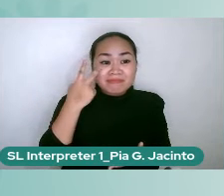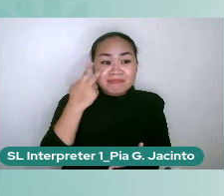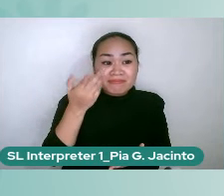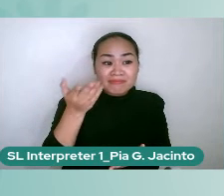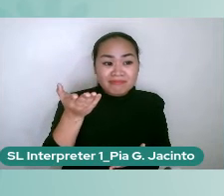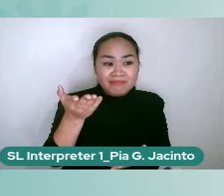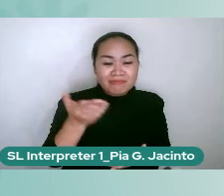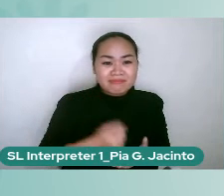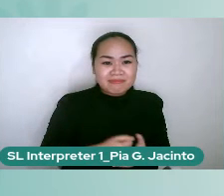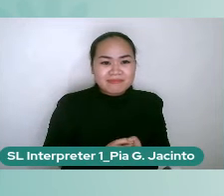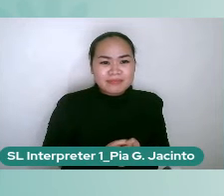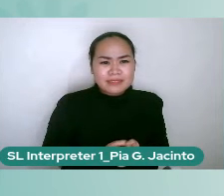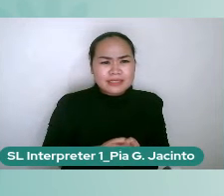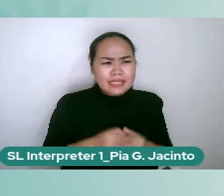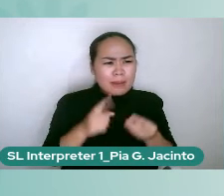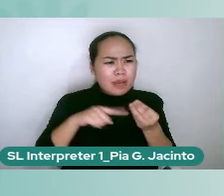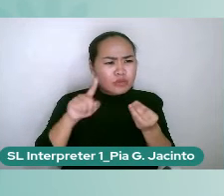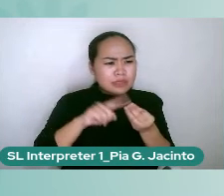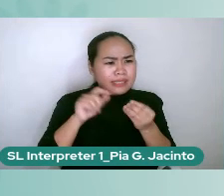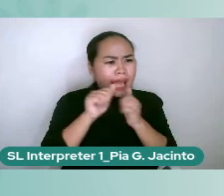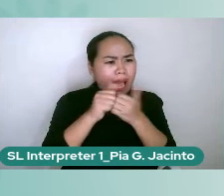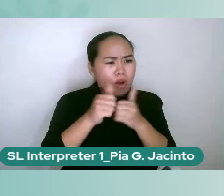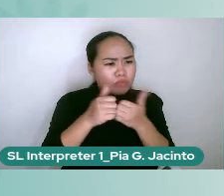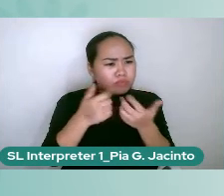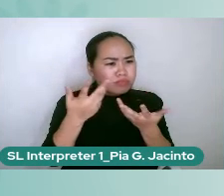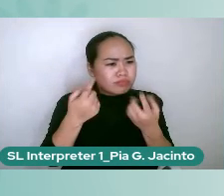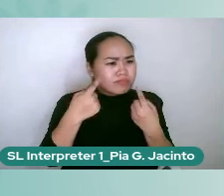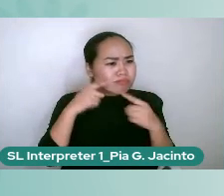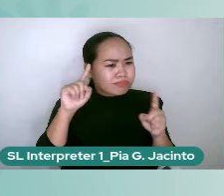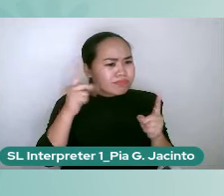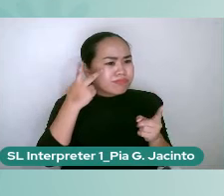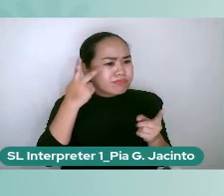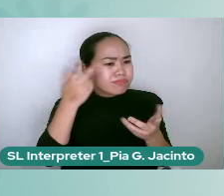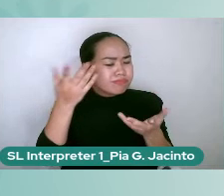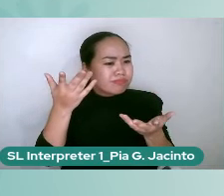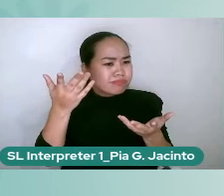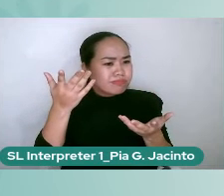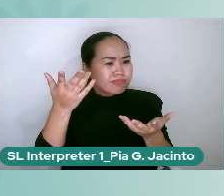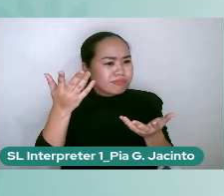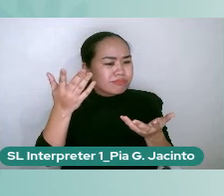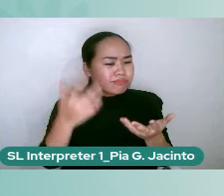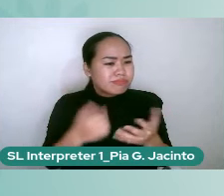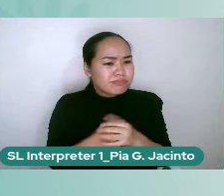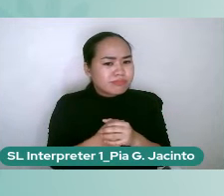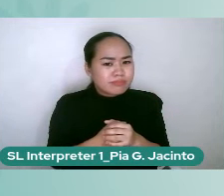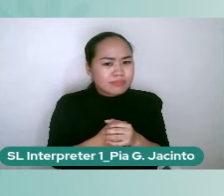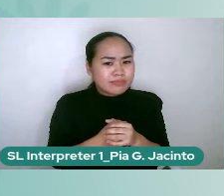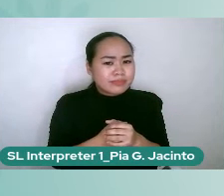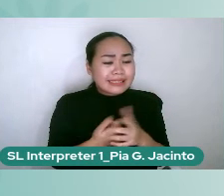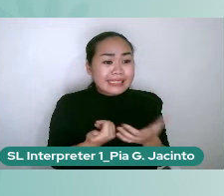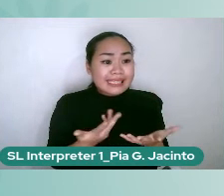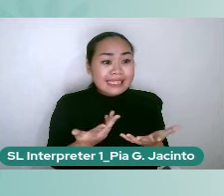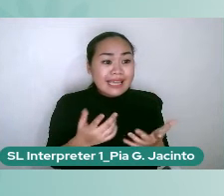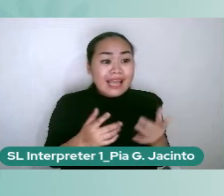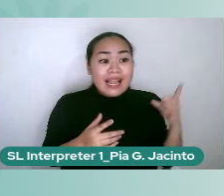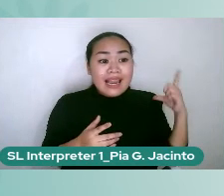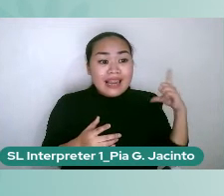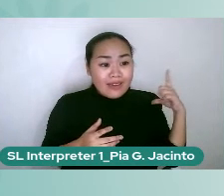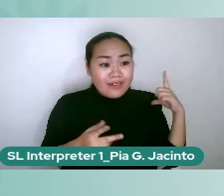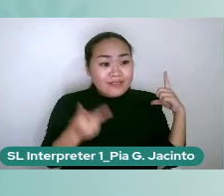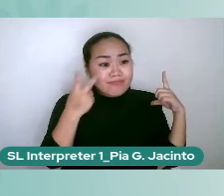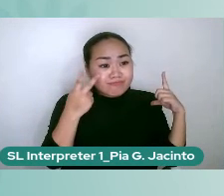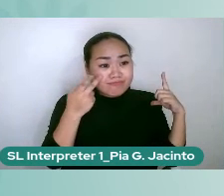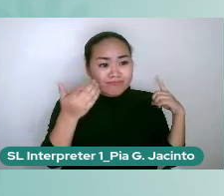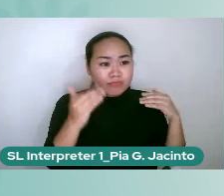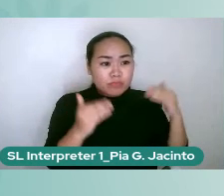absolutely optimal performance. And the first thing to note on the left is if we confine the analysis to some of the assays based